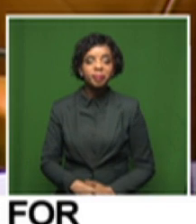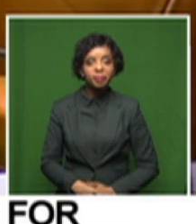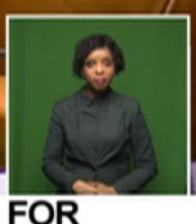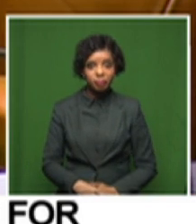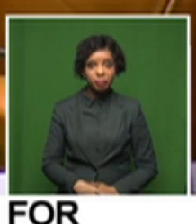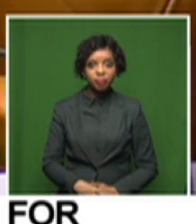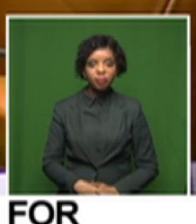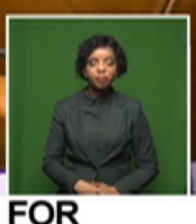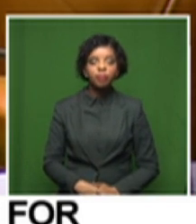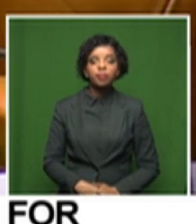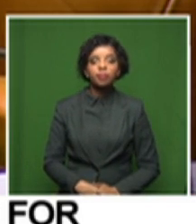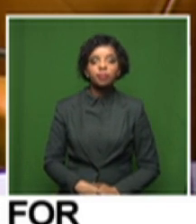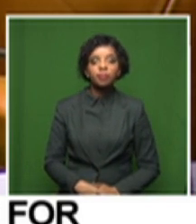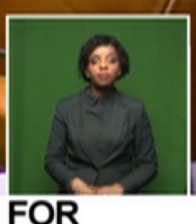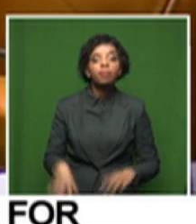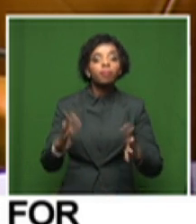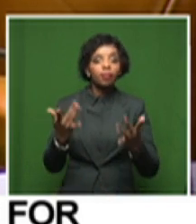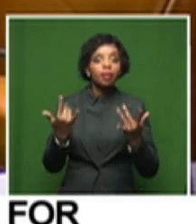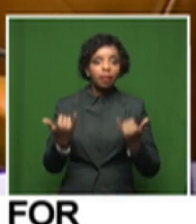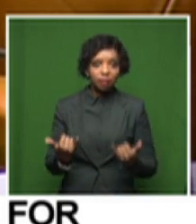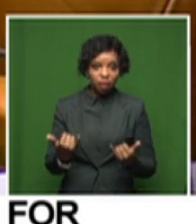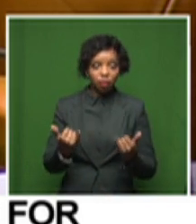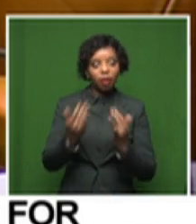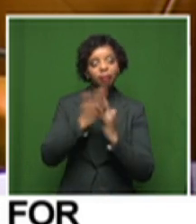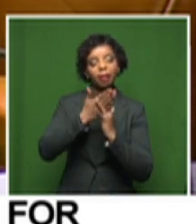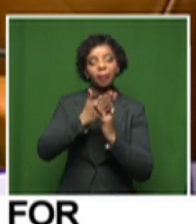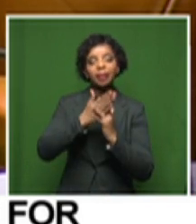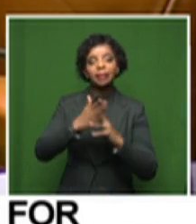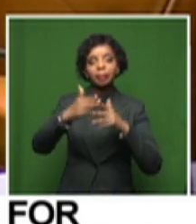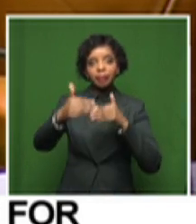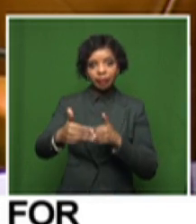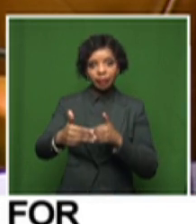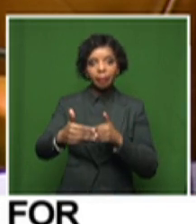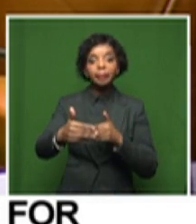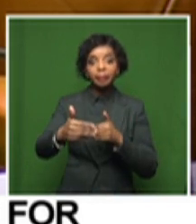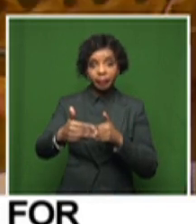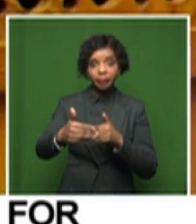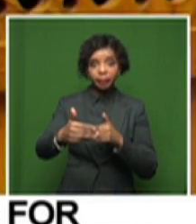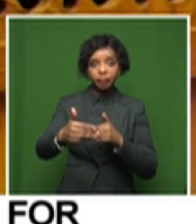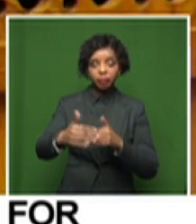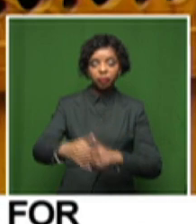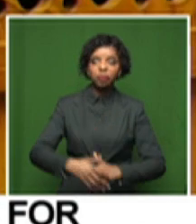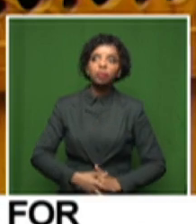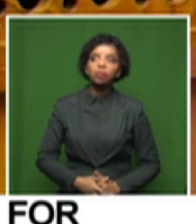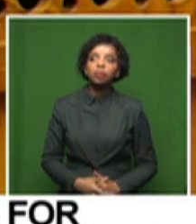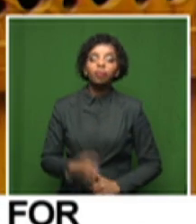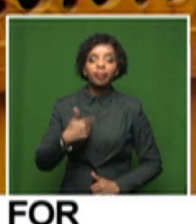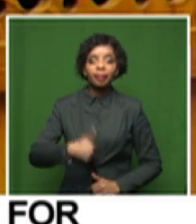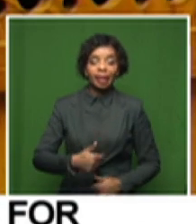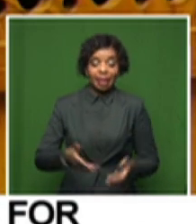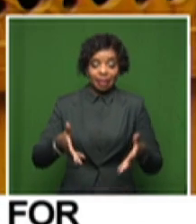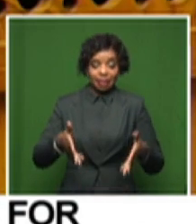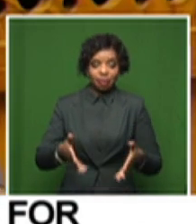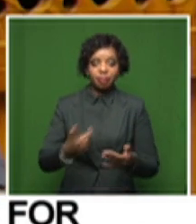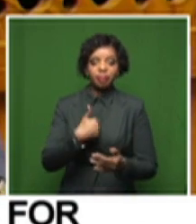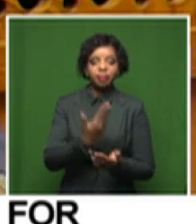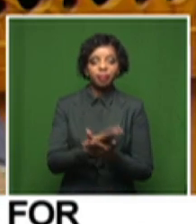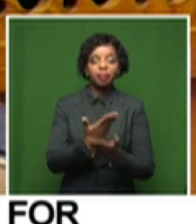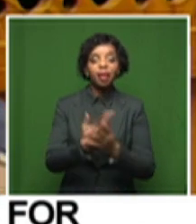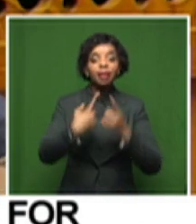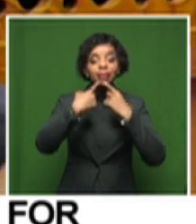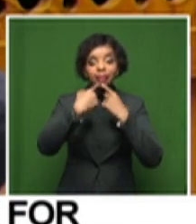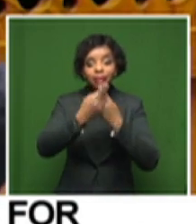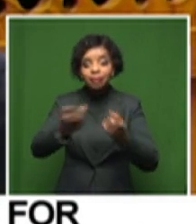I now turn to the medium term. Oh, incidentally, I can say it here, the BRICS